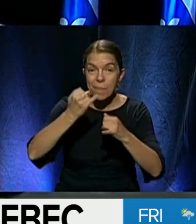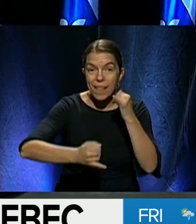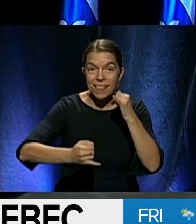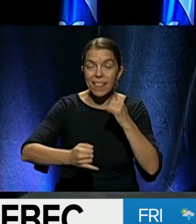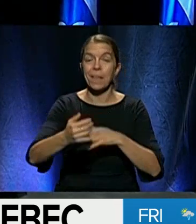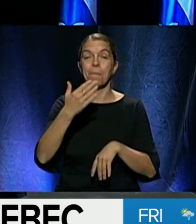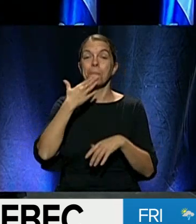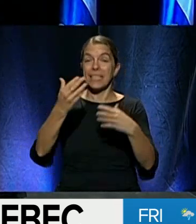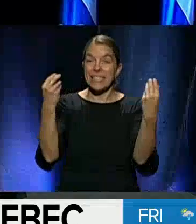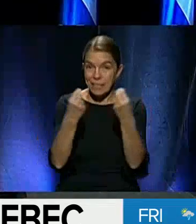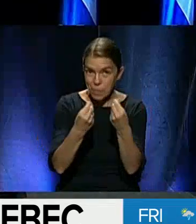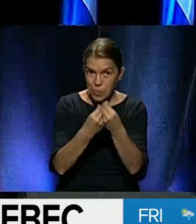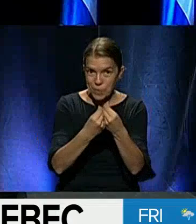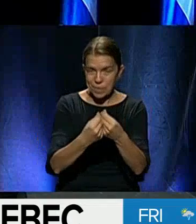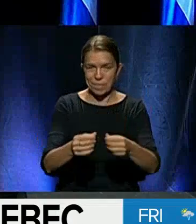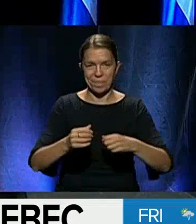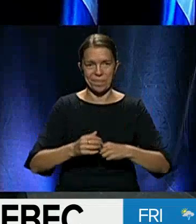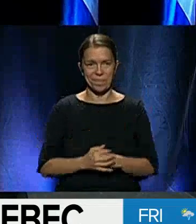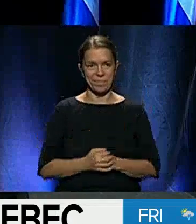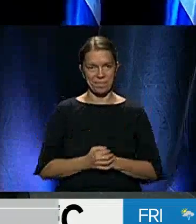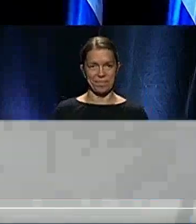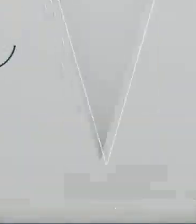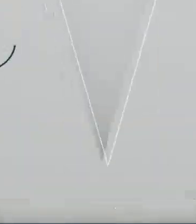Montreal, Tina Tenerello, City News. racist place. Eisley You know what